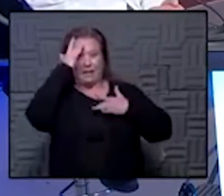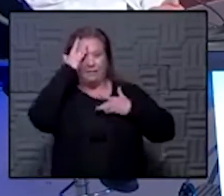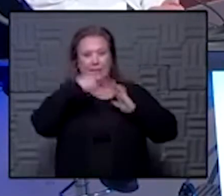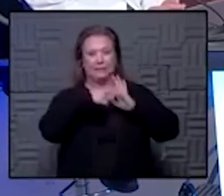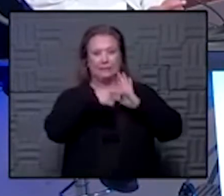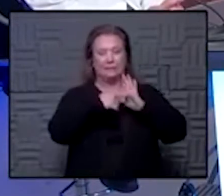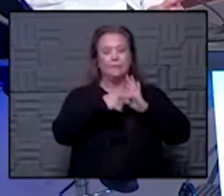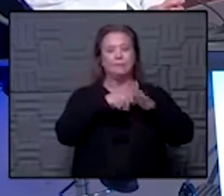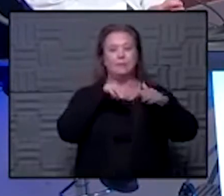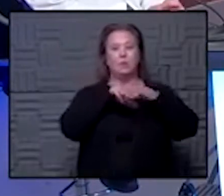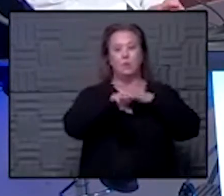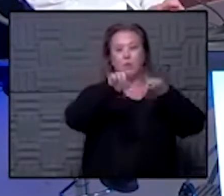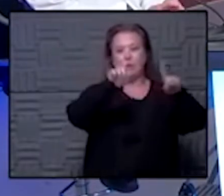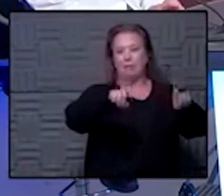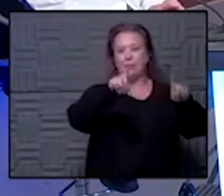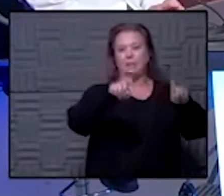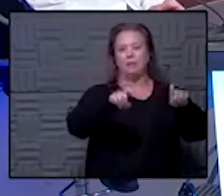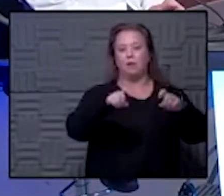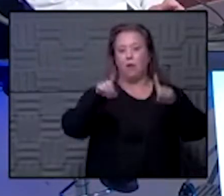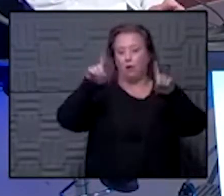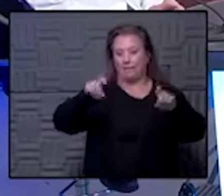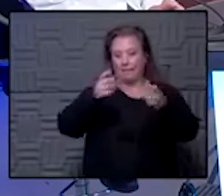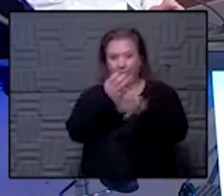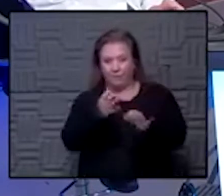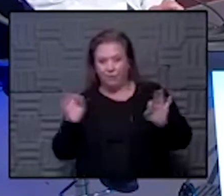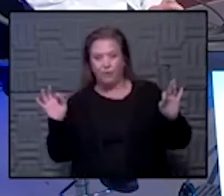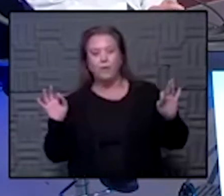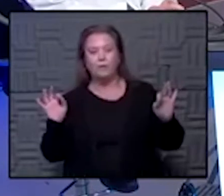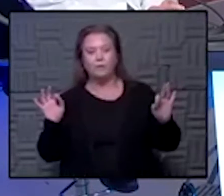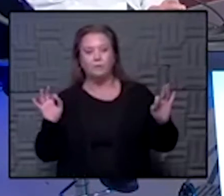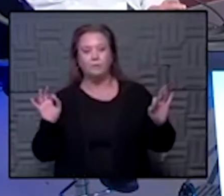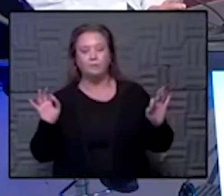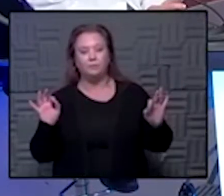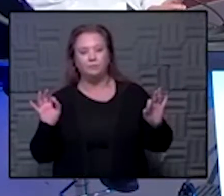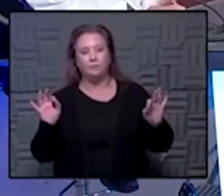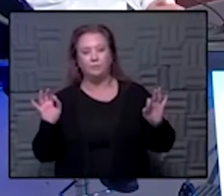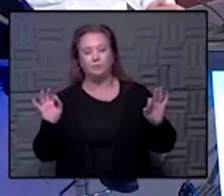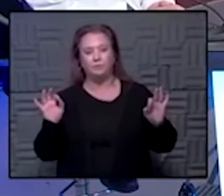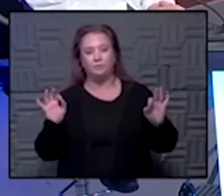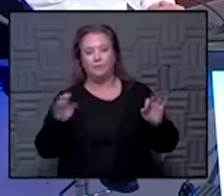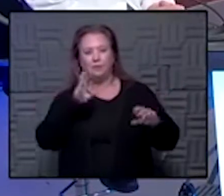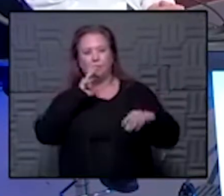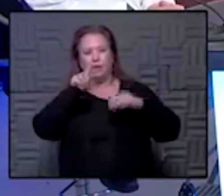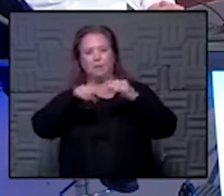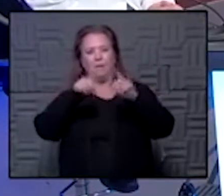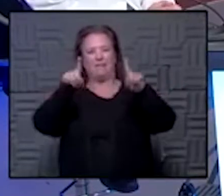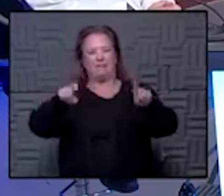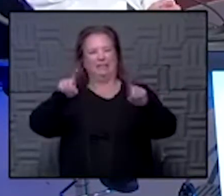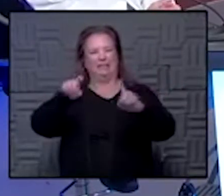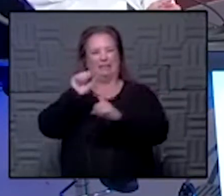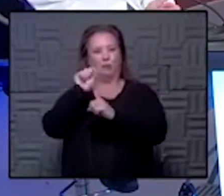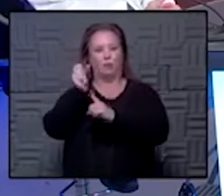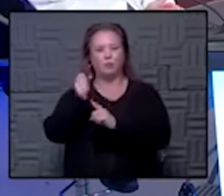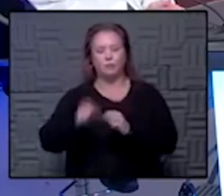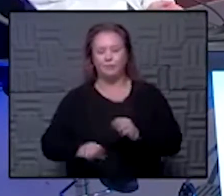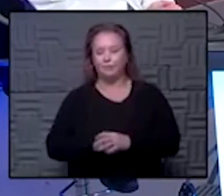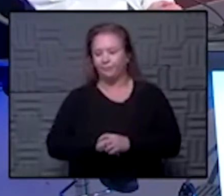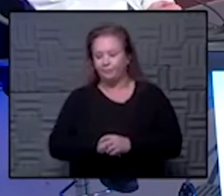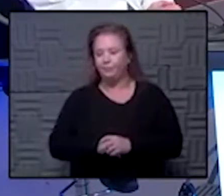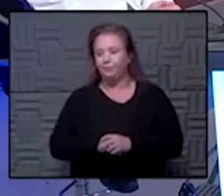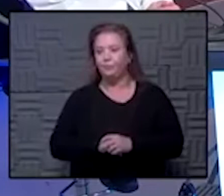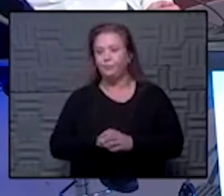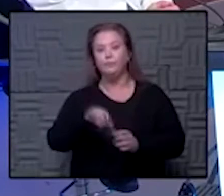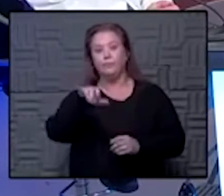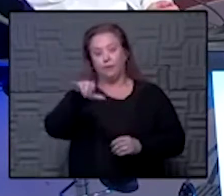physician's order to get tested? Are the tests free? Can you speak a little bit to testing? Yeah, so